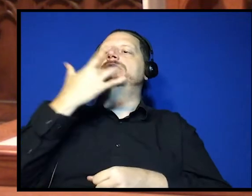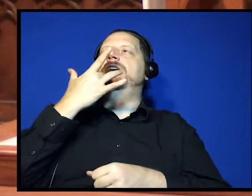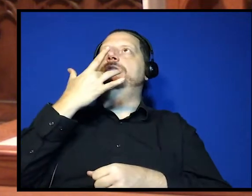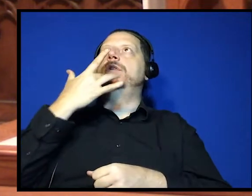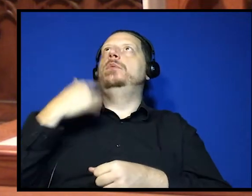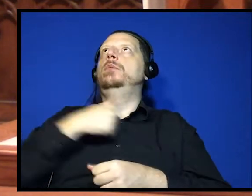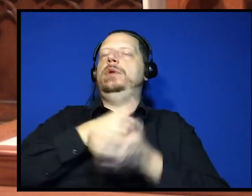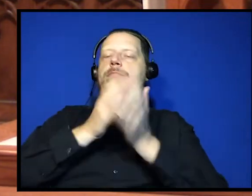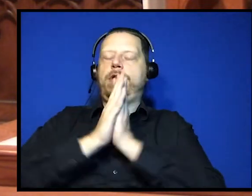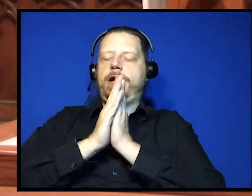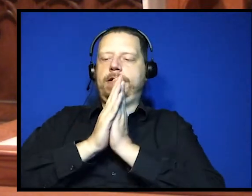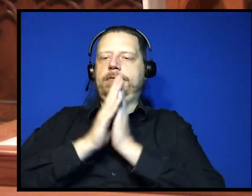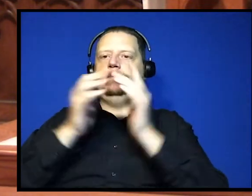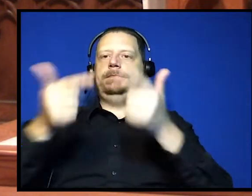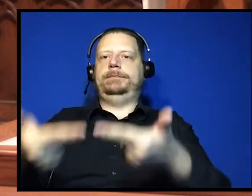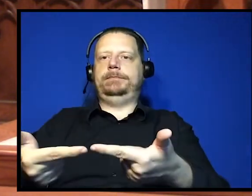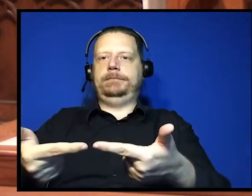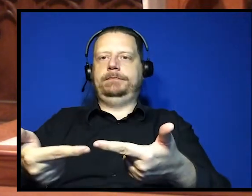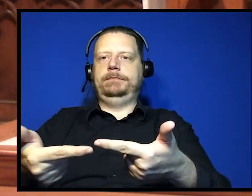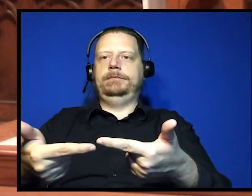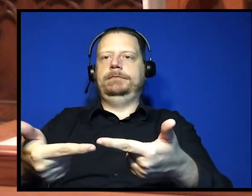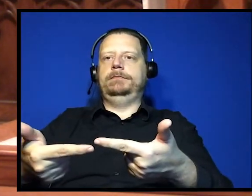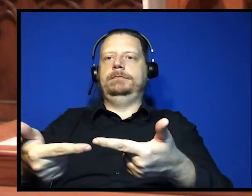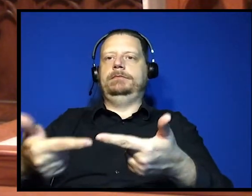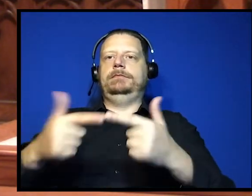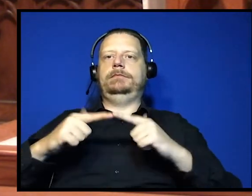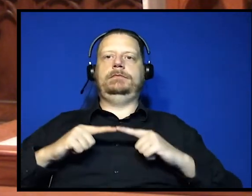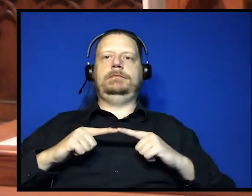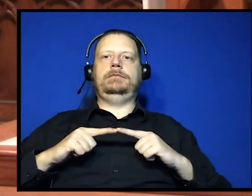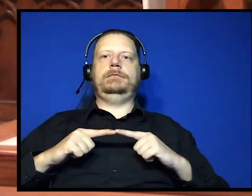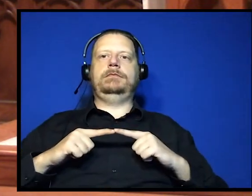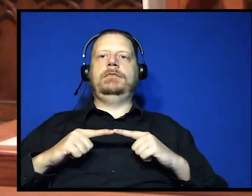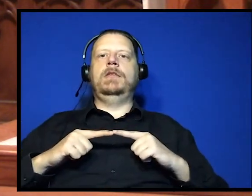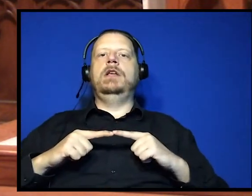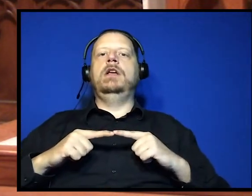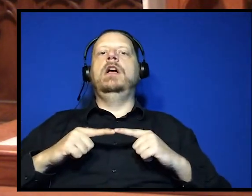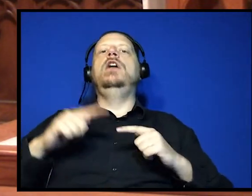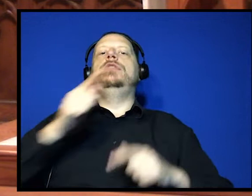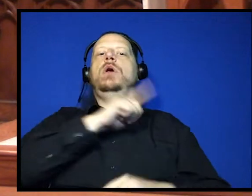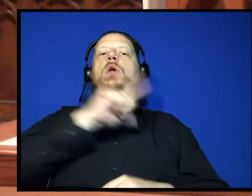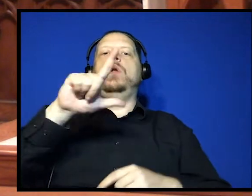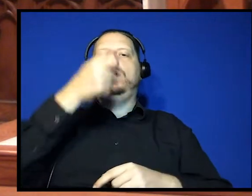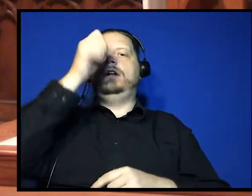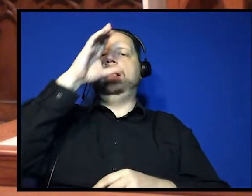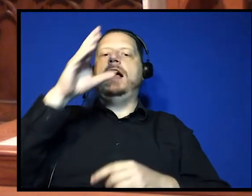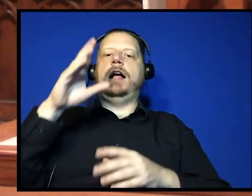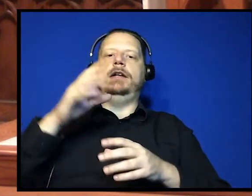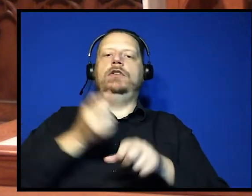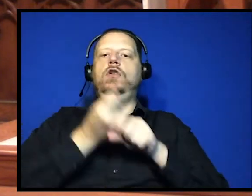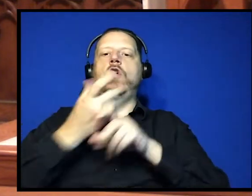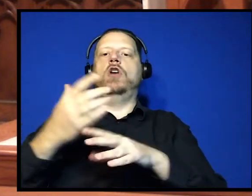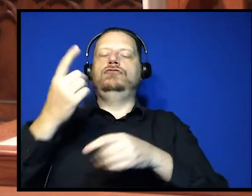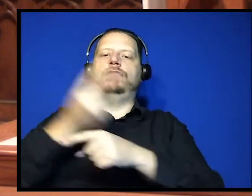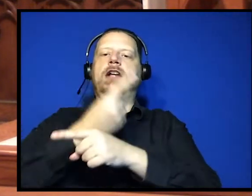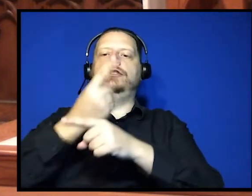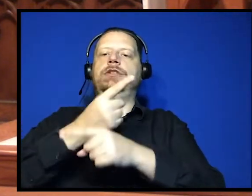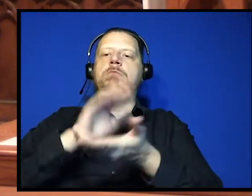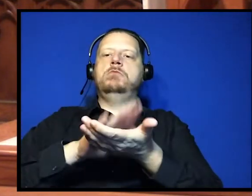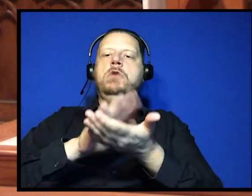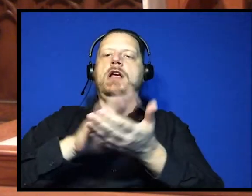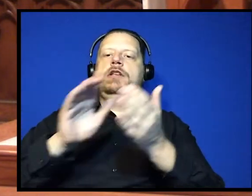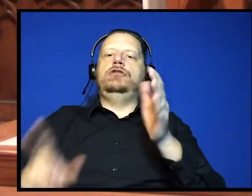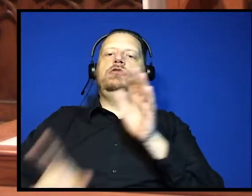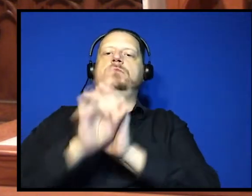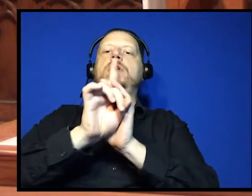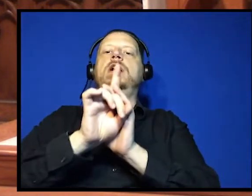the Lord. Lord, hear our prayer. Our prayer. That the Lord God may cause righteousness and praise to